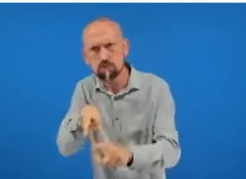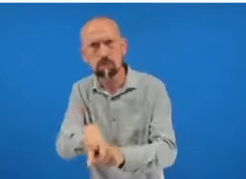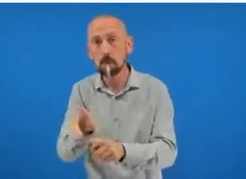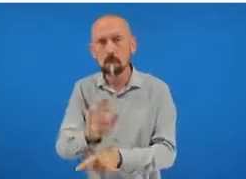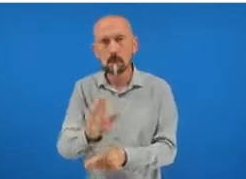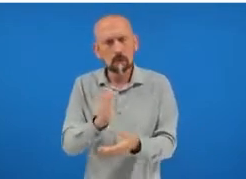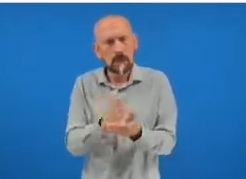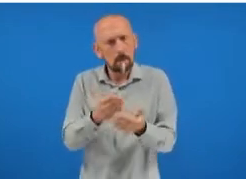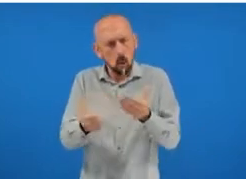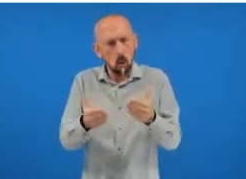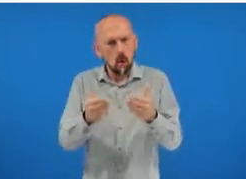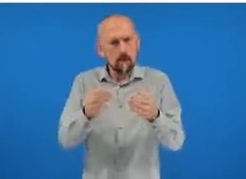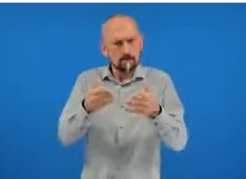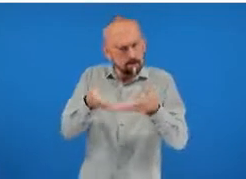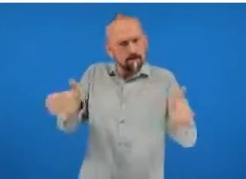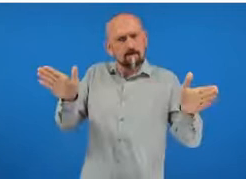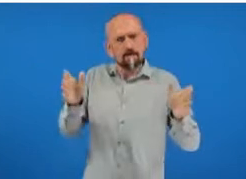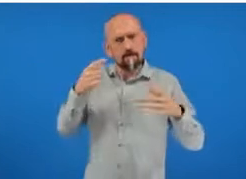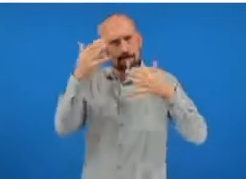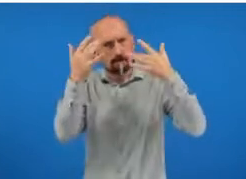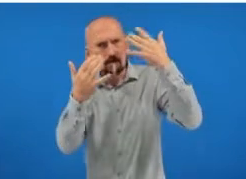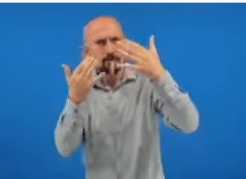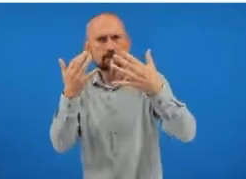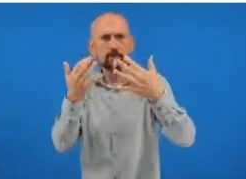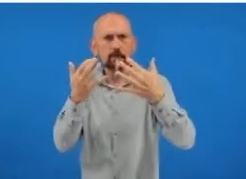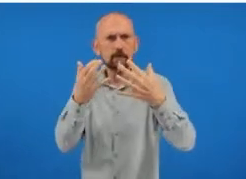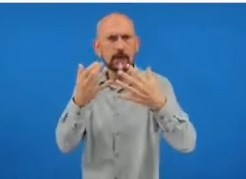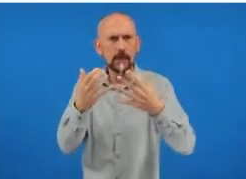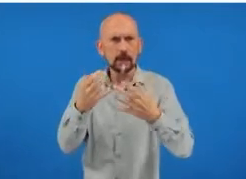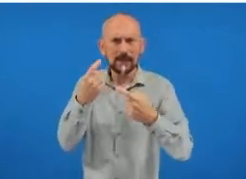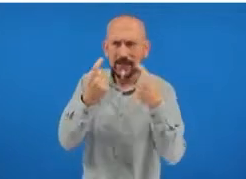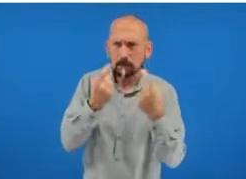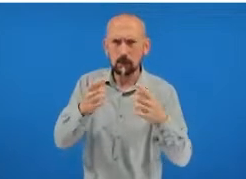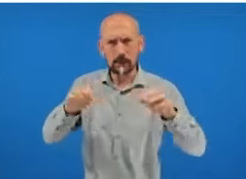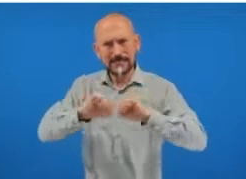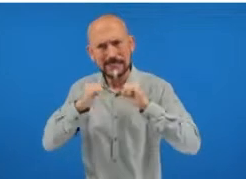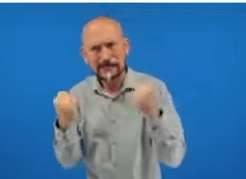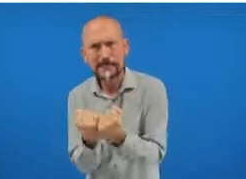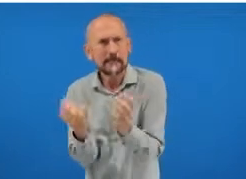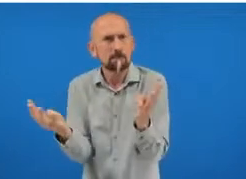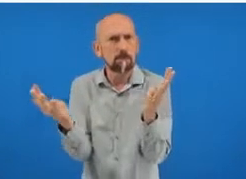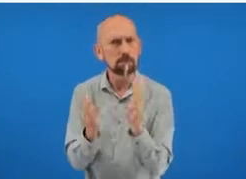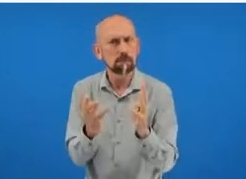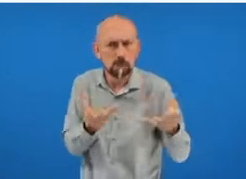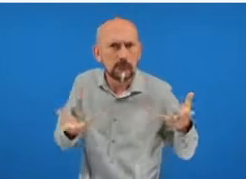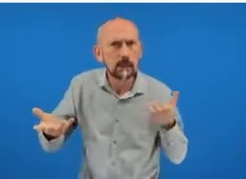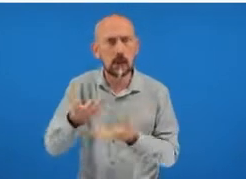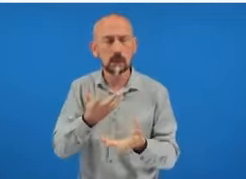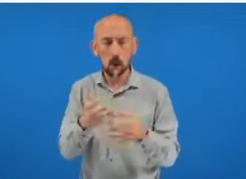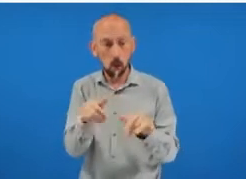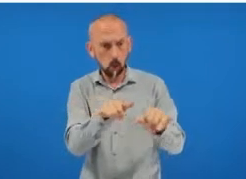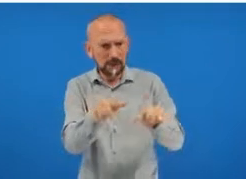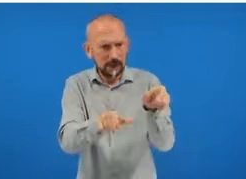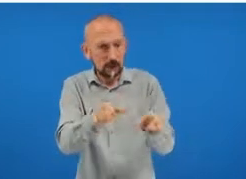very inquisitive way in which the whole team is coming together to see what are the patients we're doing really well